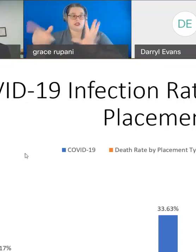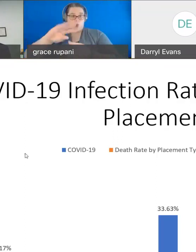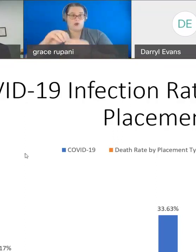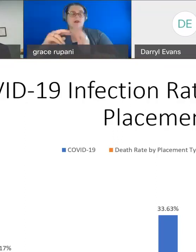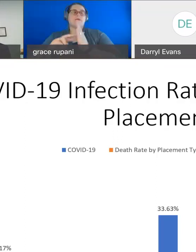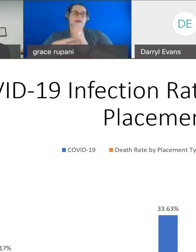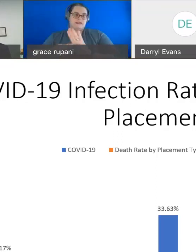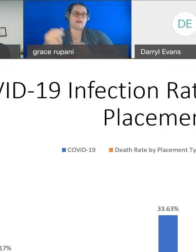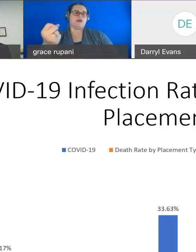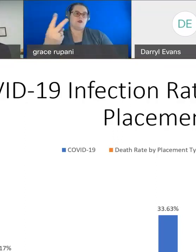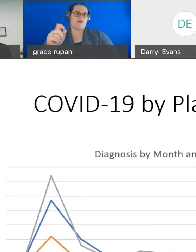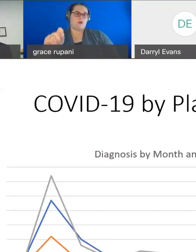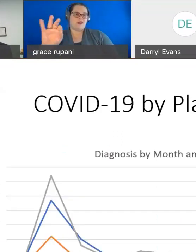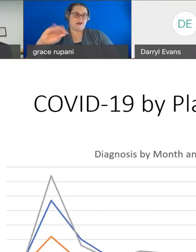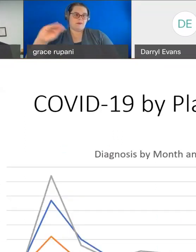12.9%.